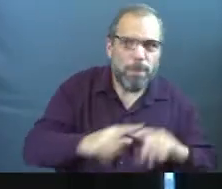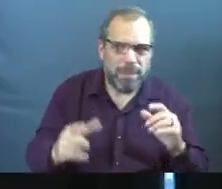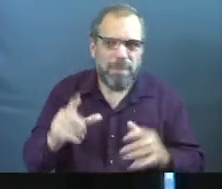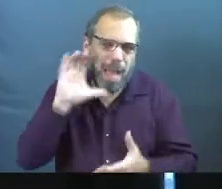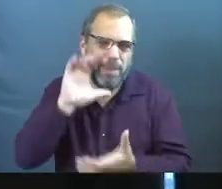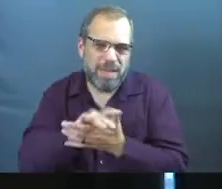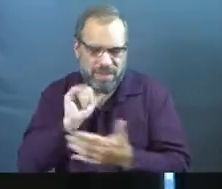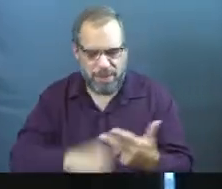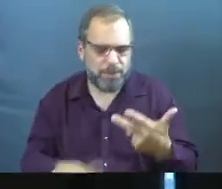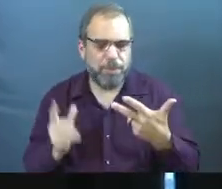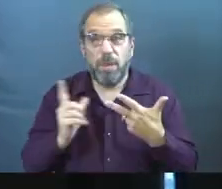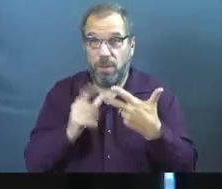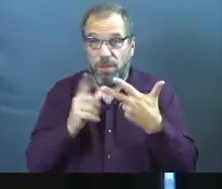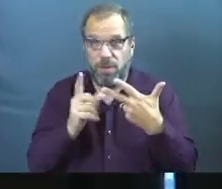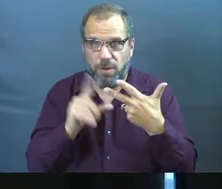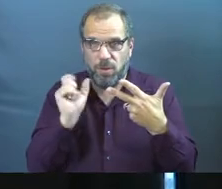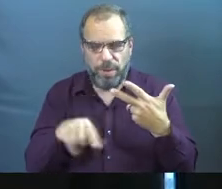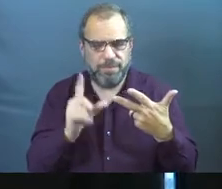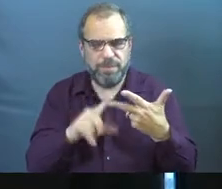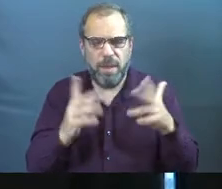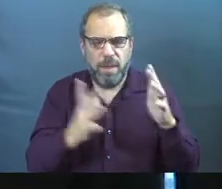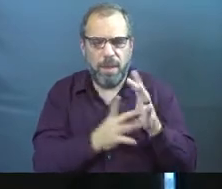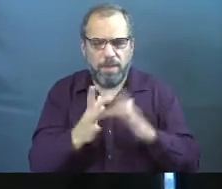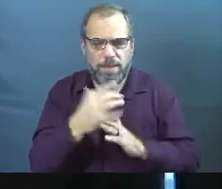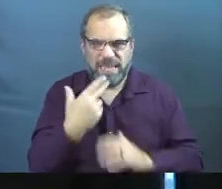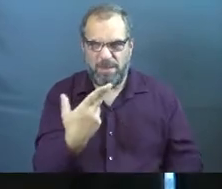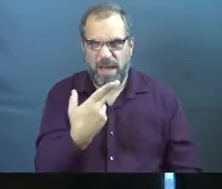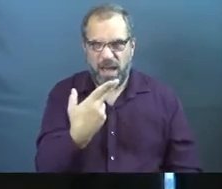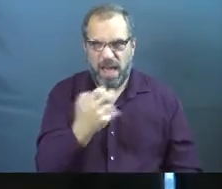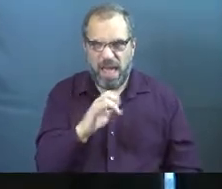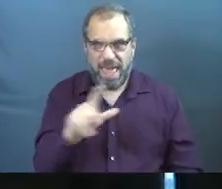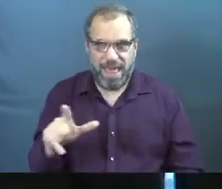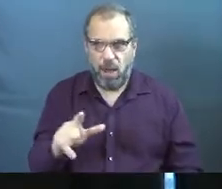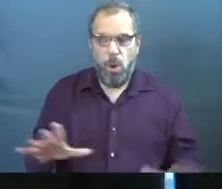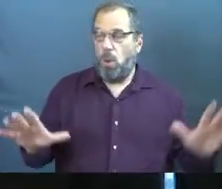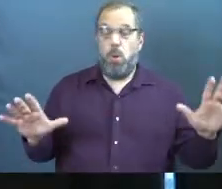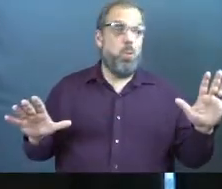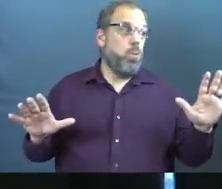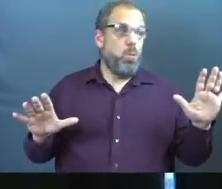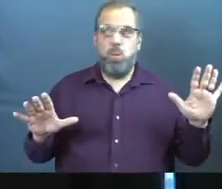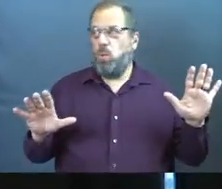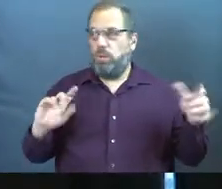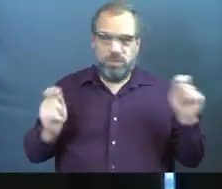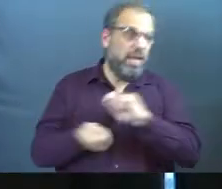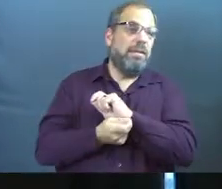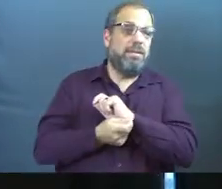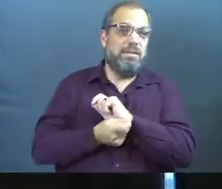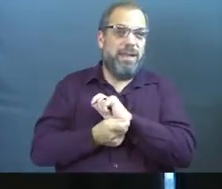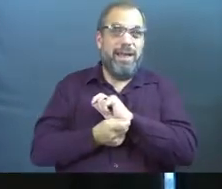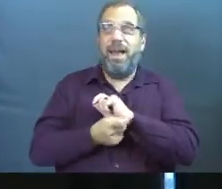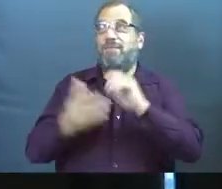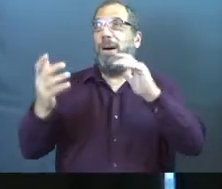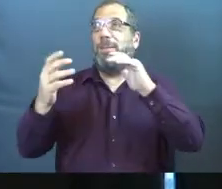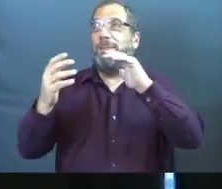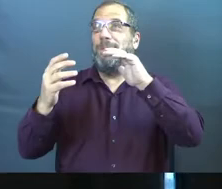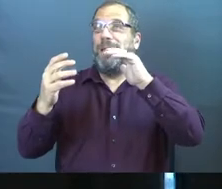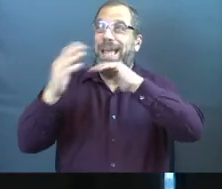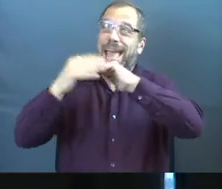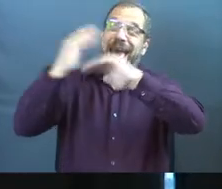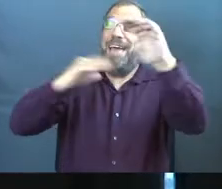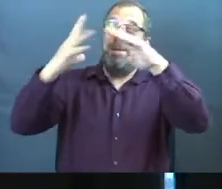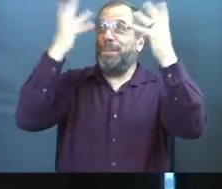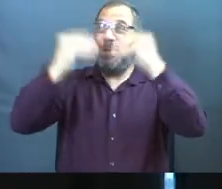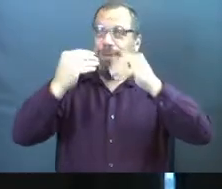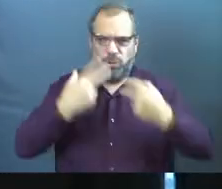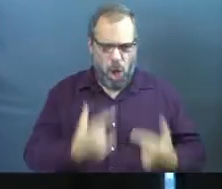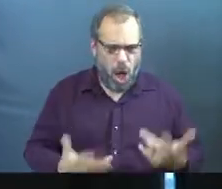will. Third question, what does the Bible say about hell? Right turn, real quick, from family reunion to hell.